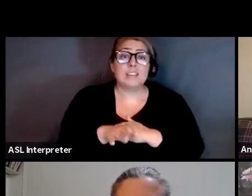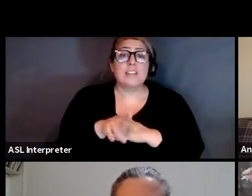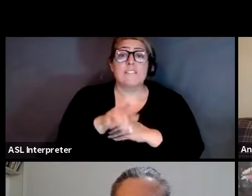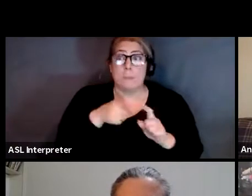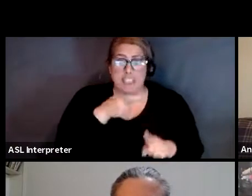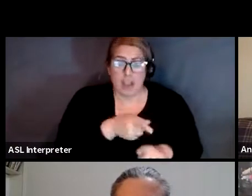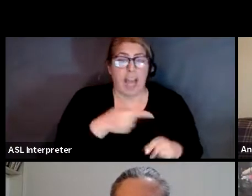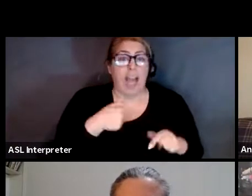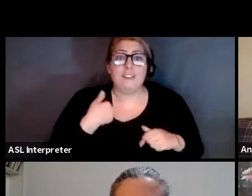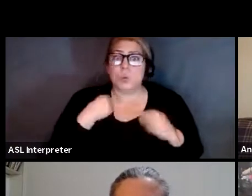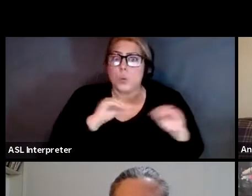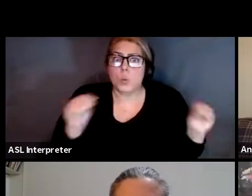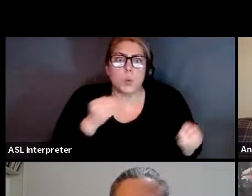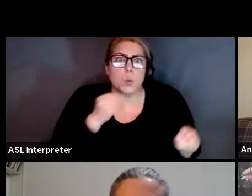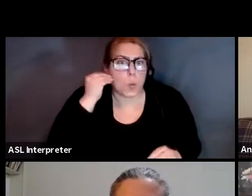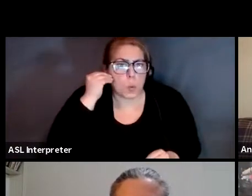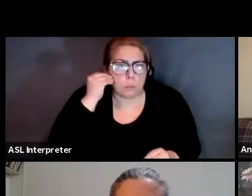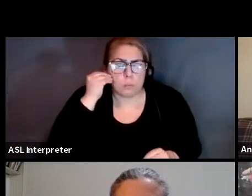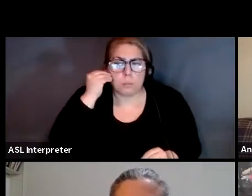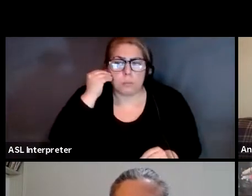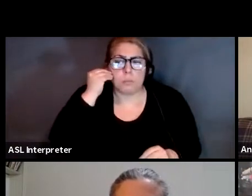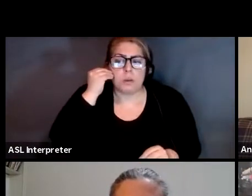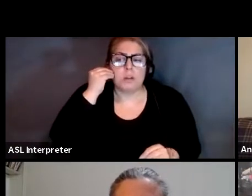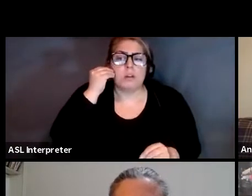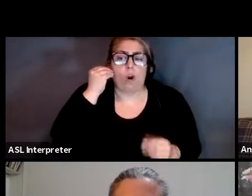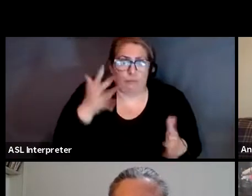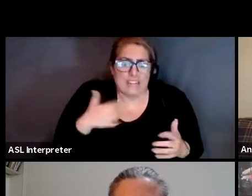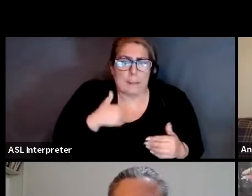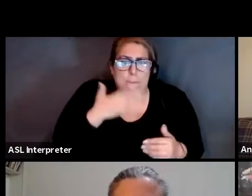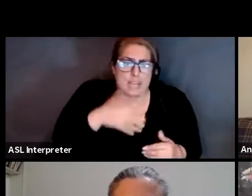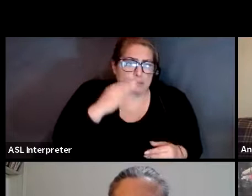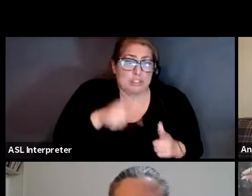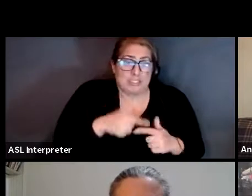worse when I went through those doors. And